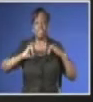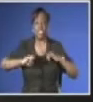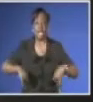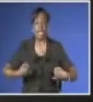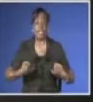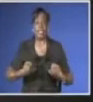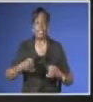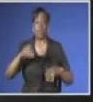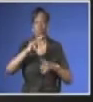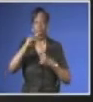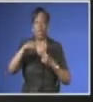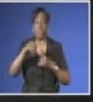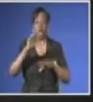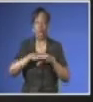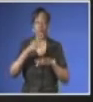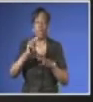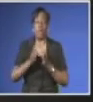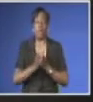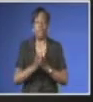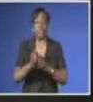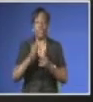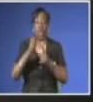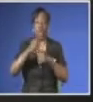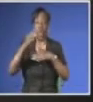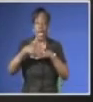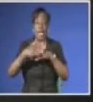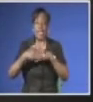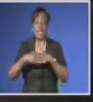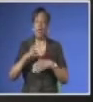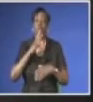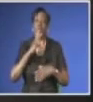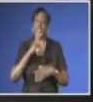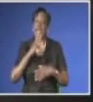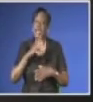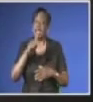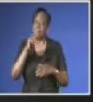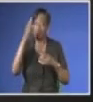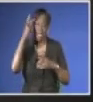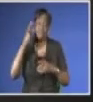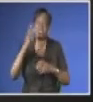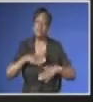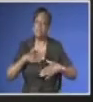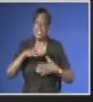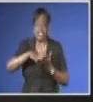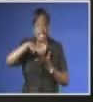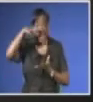the police encourage parents to learn first aid and CPR, especially infant CPR.